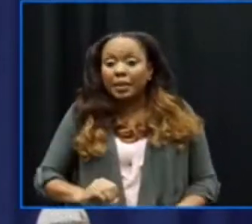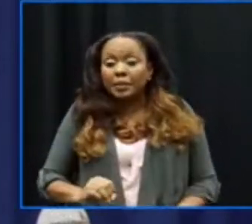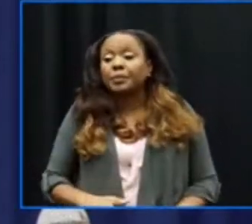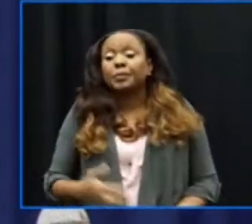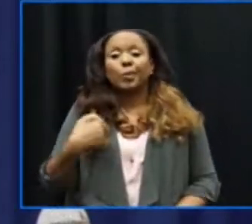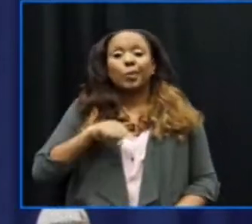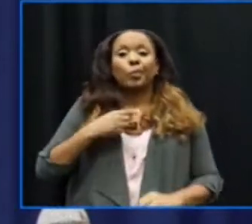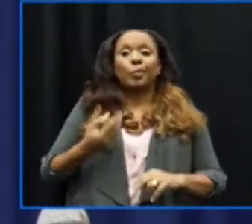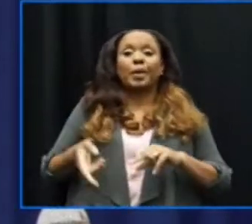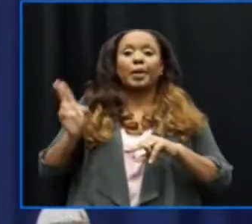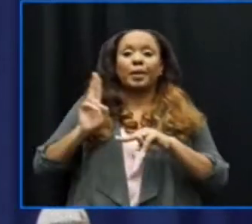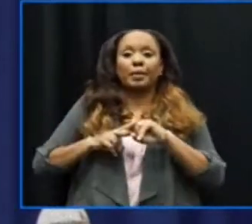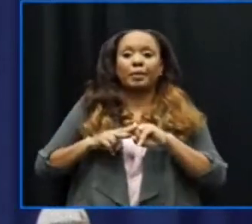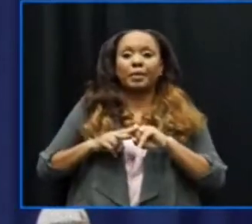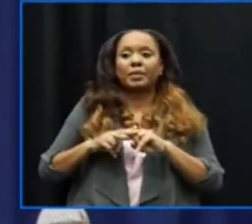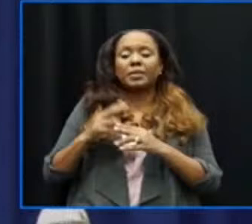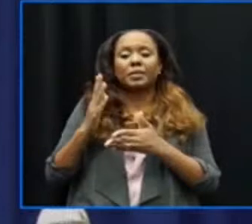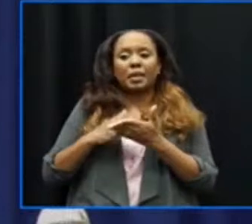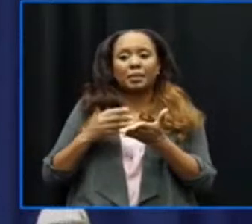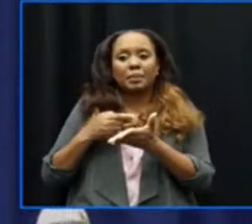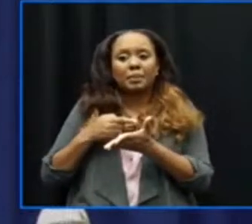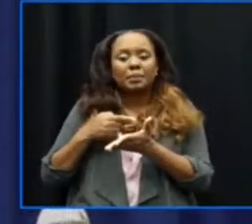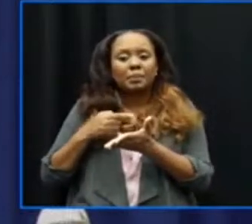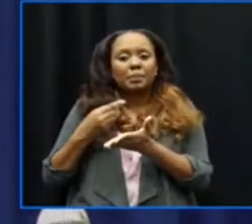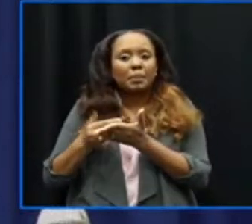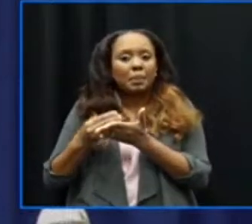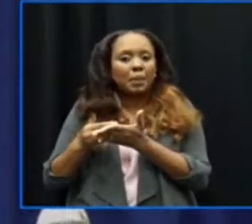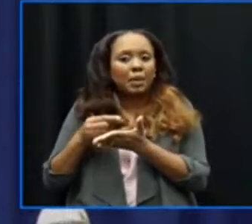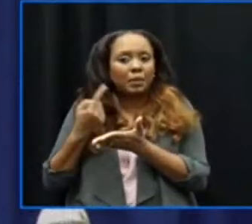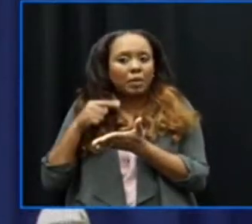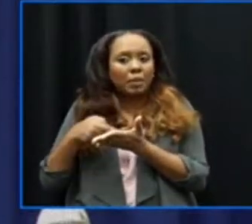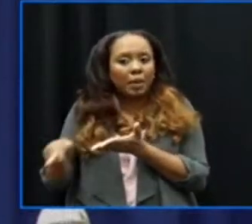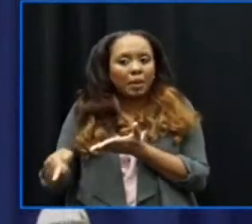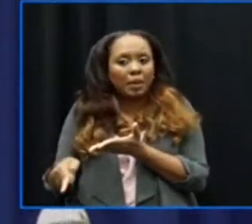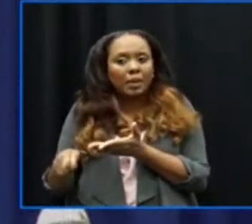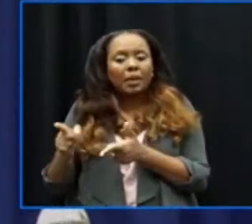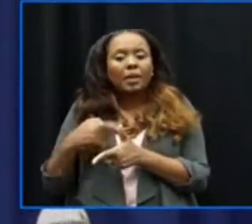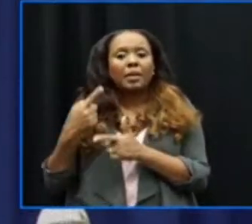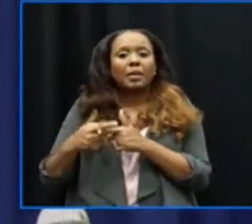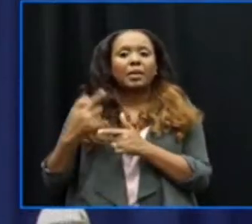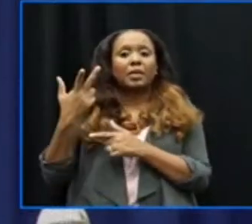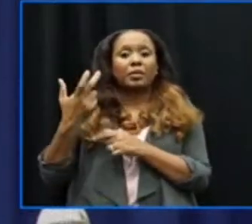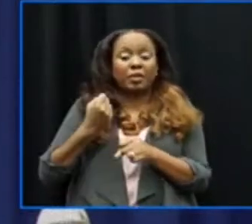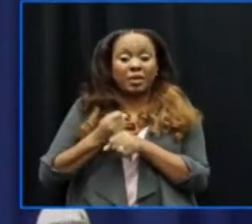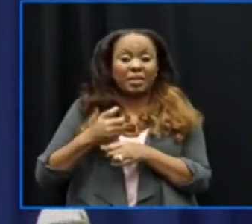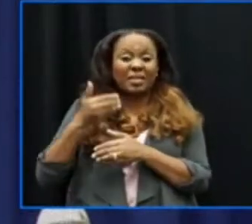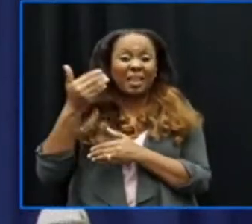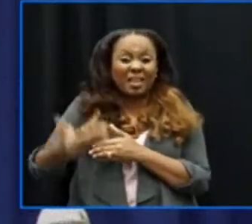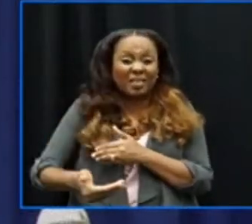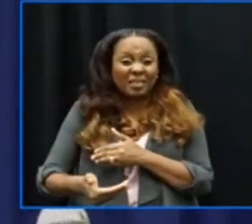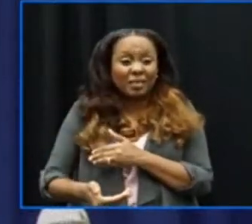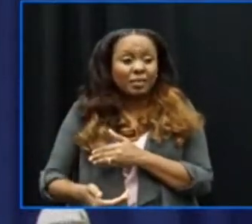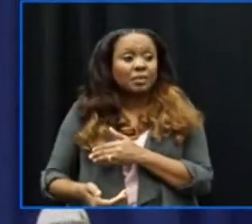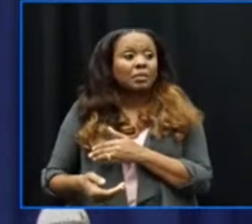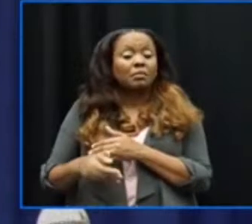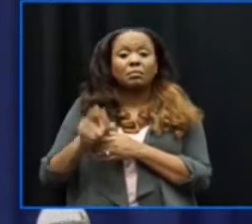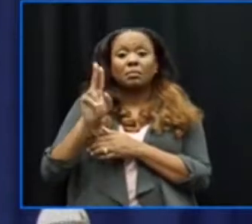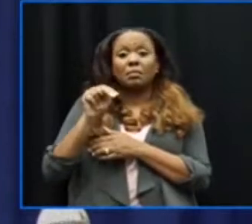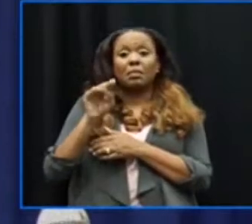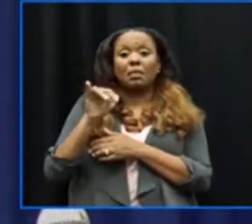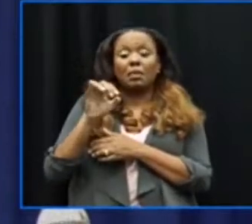earnings, and sure enough, for about 3 years after that, the fund essentially experienced